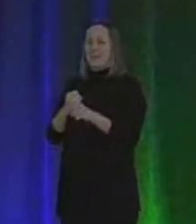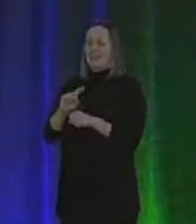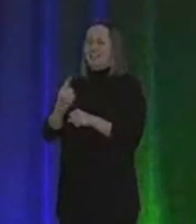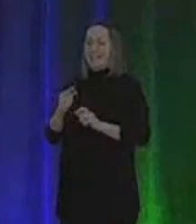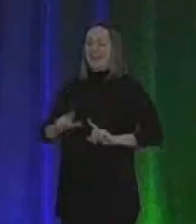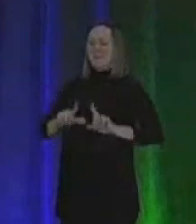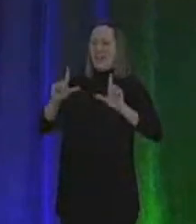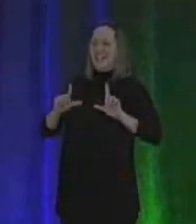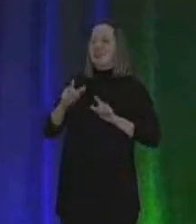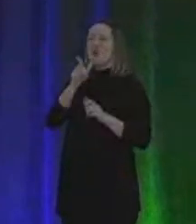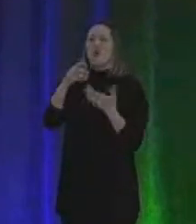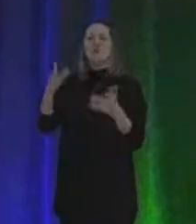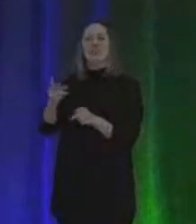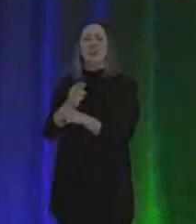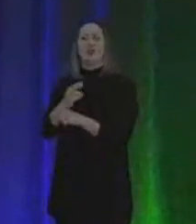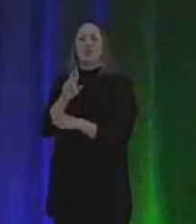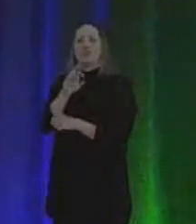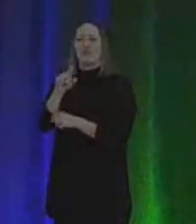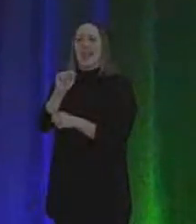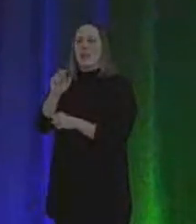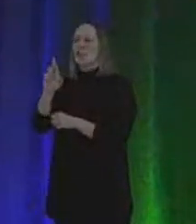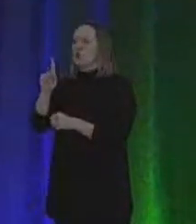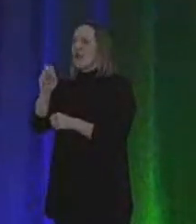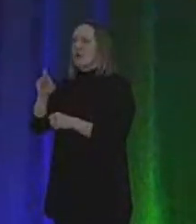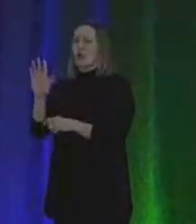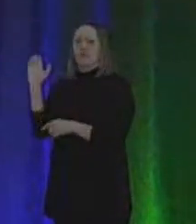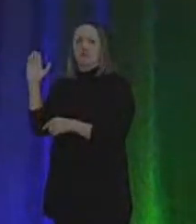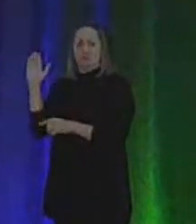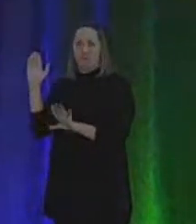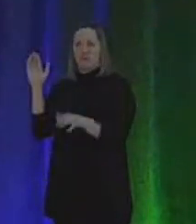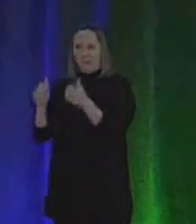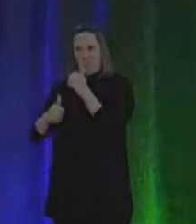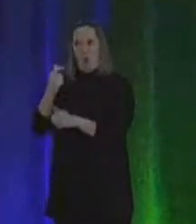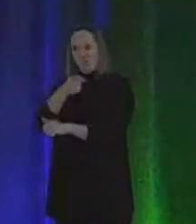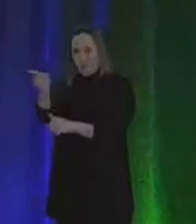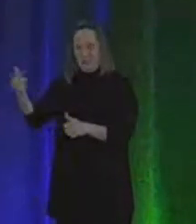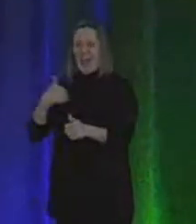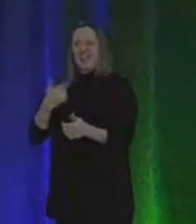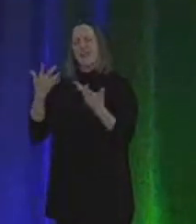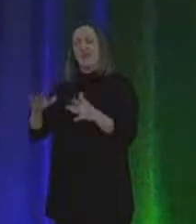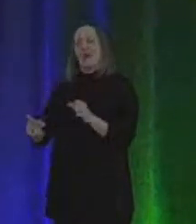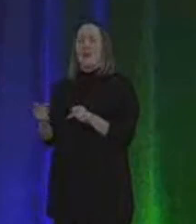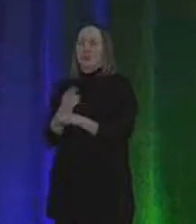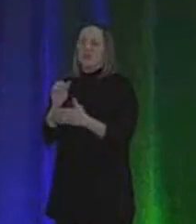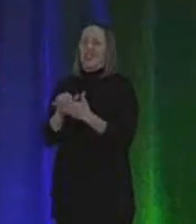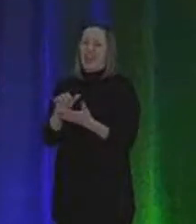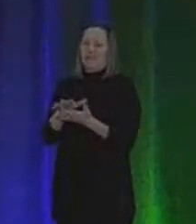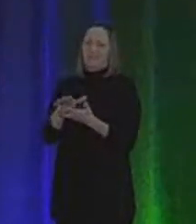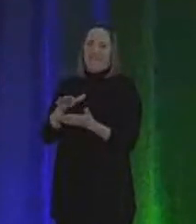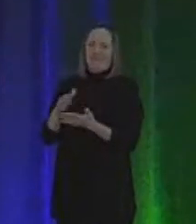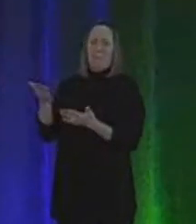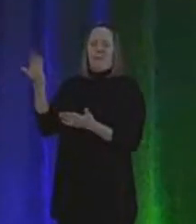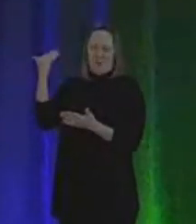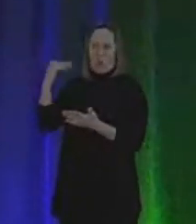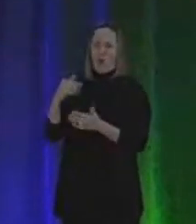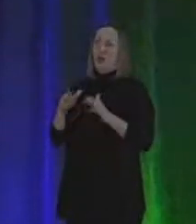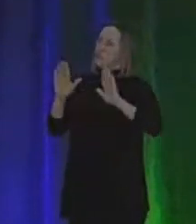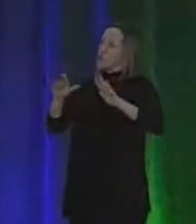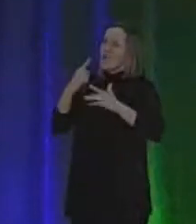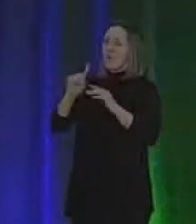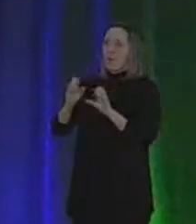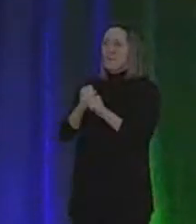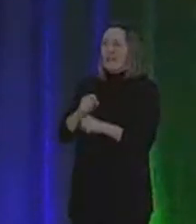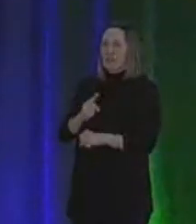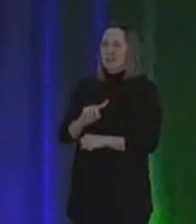used React Router and Create React App? Yeah, the majority of the room, right? I think we've all used the stack at one point. It's great for building these